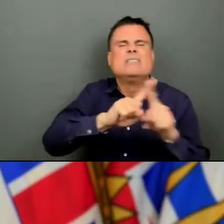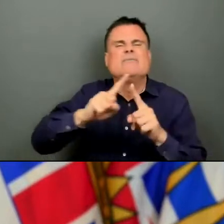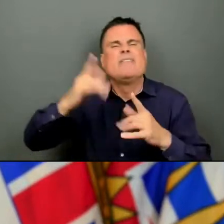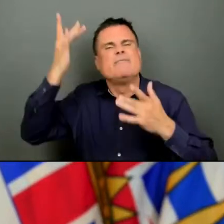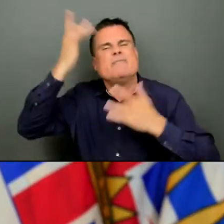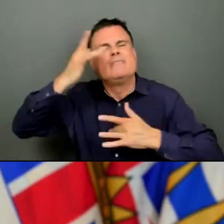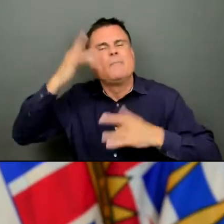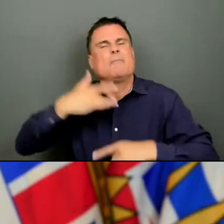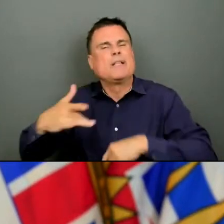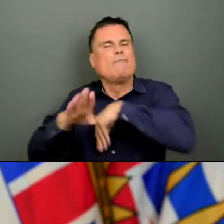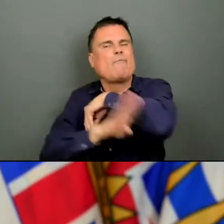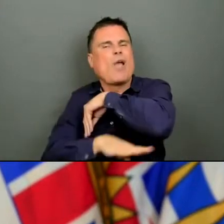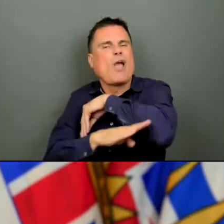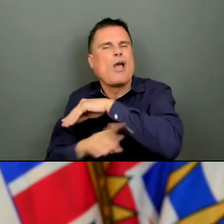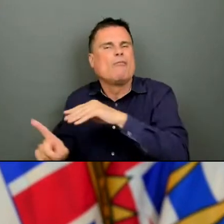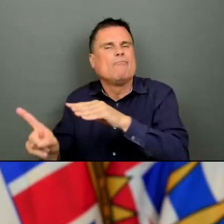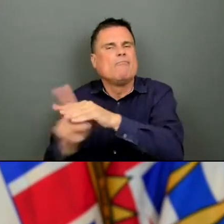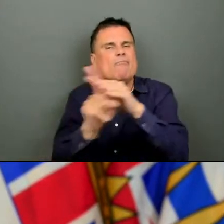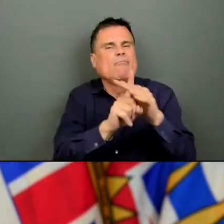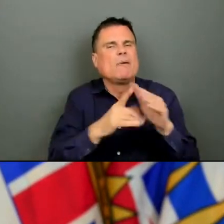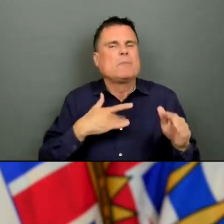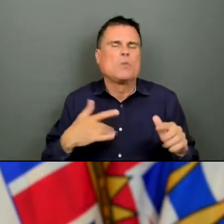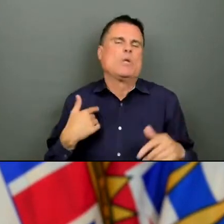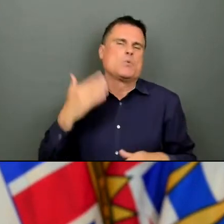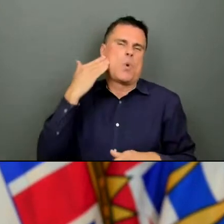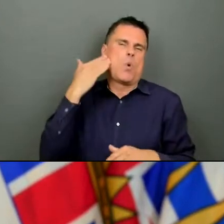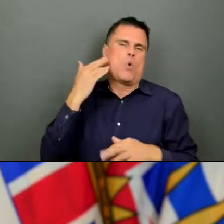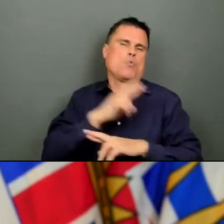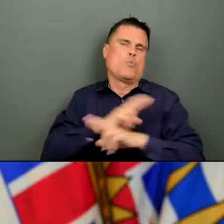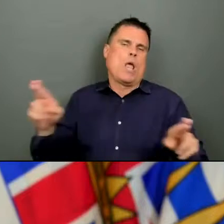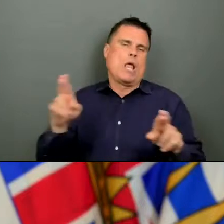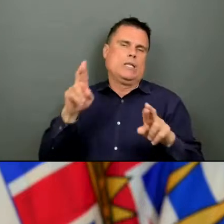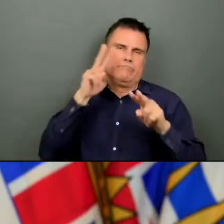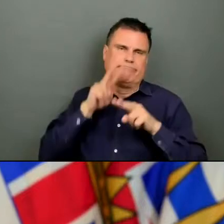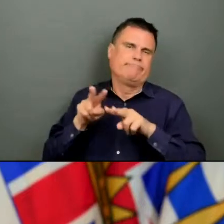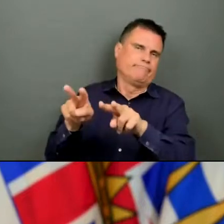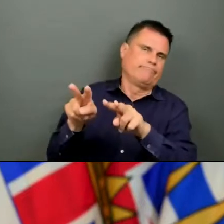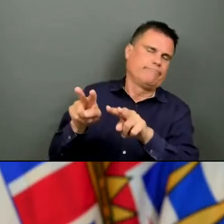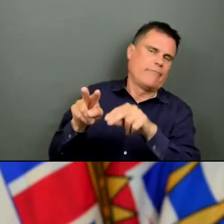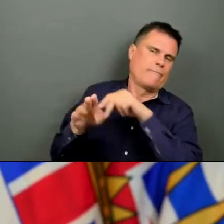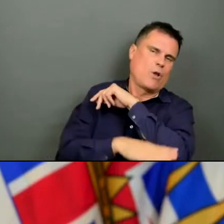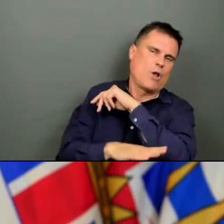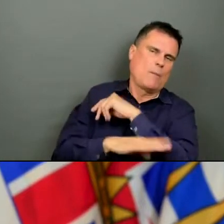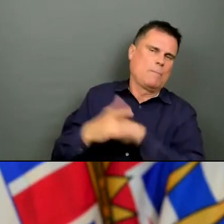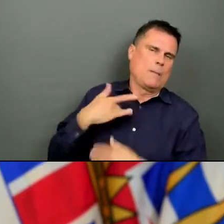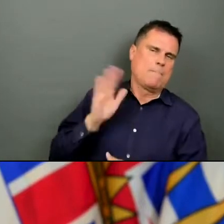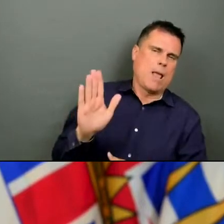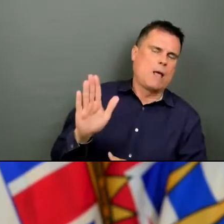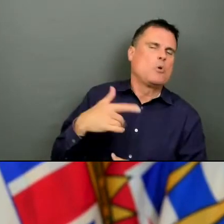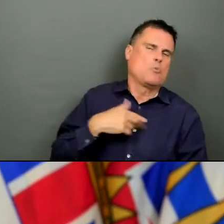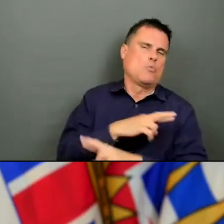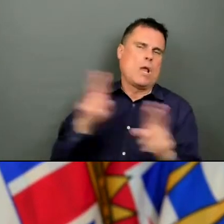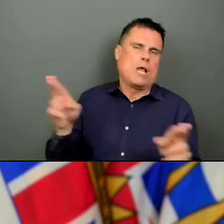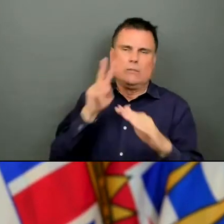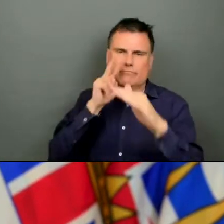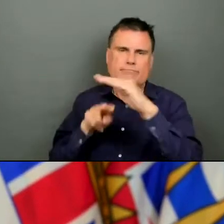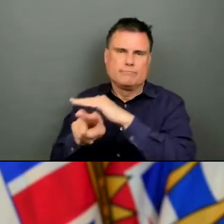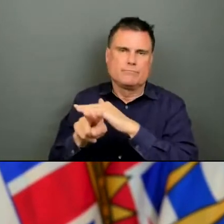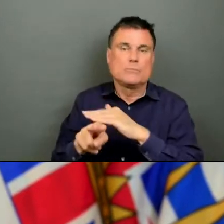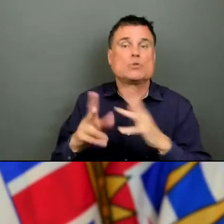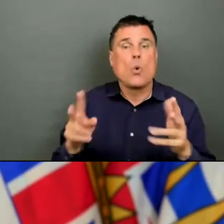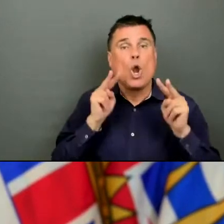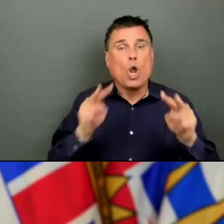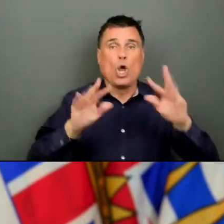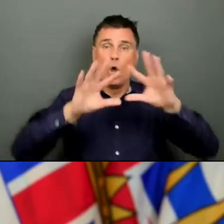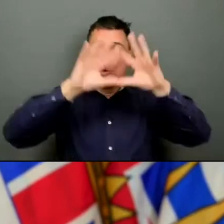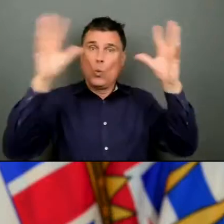fall. So we have to be prepared for that. And we know that globally, we need to start supporting in